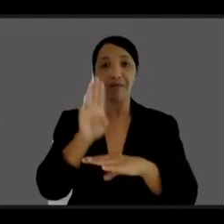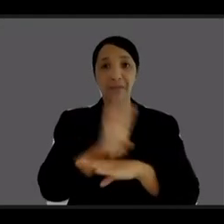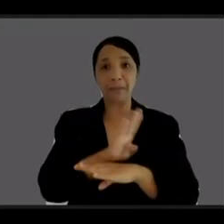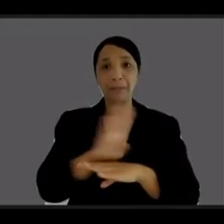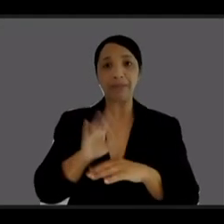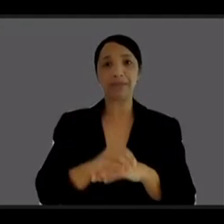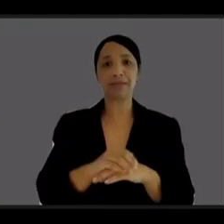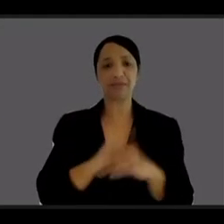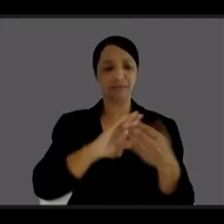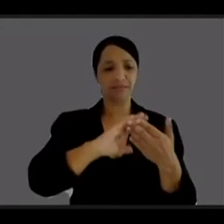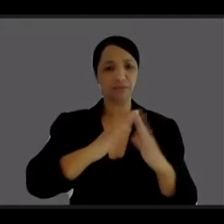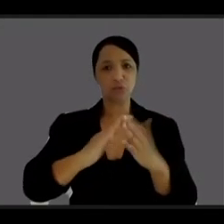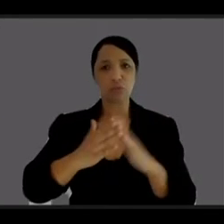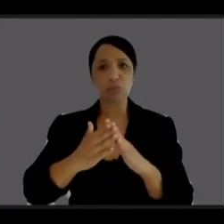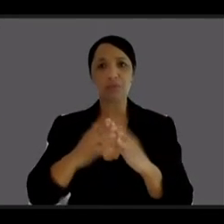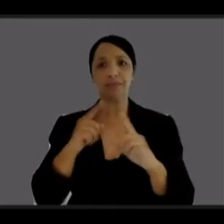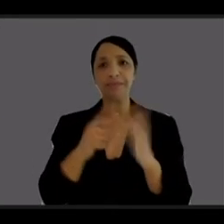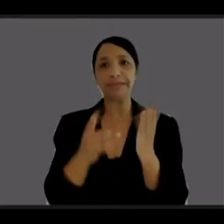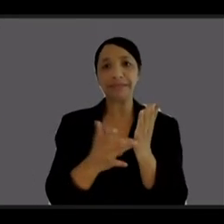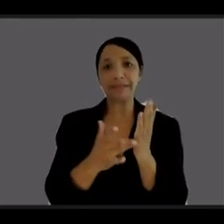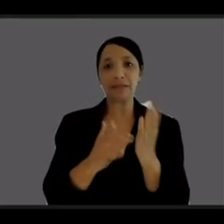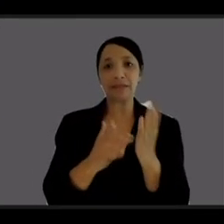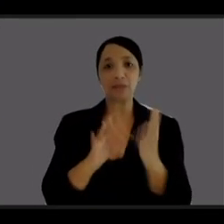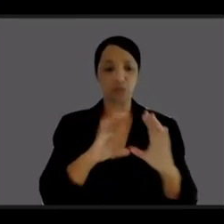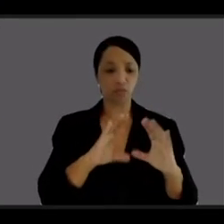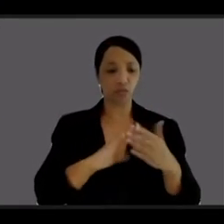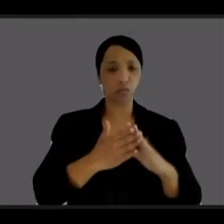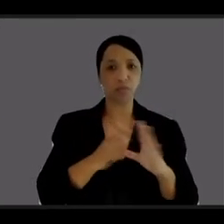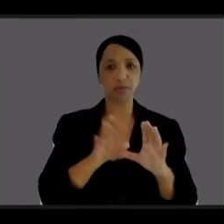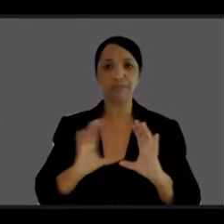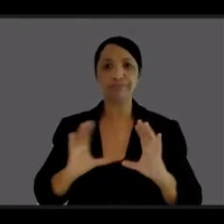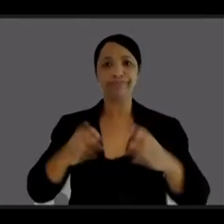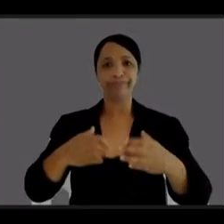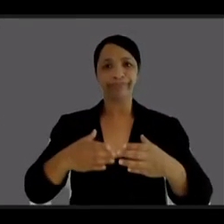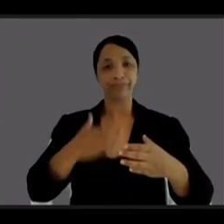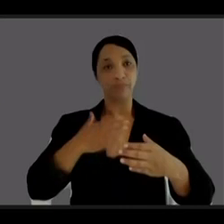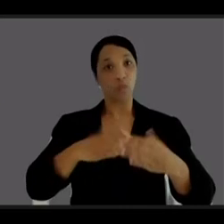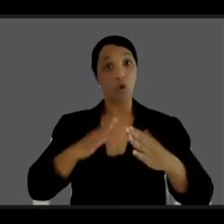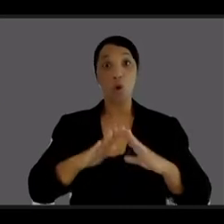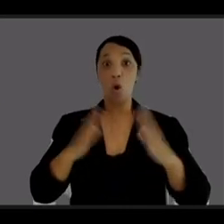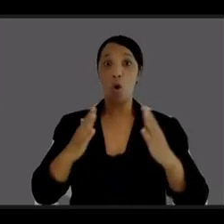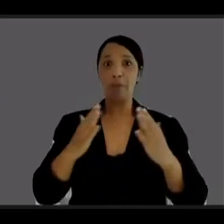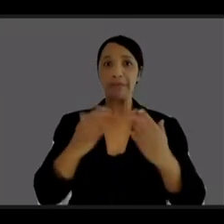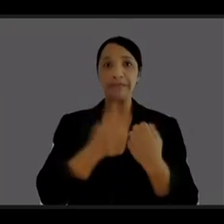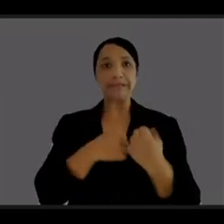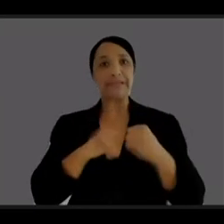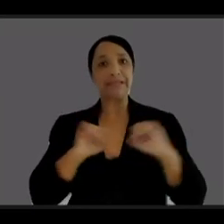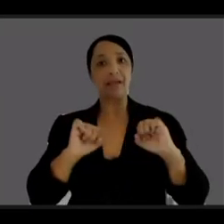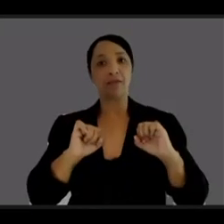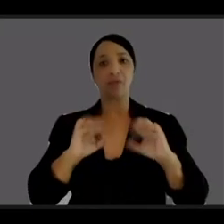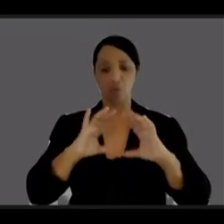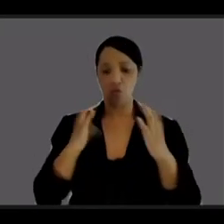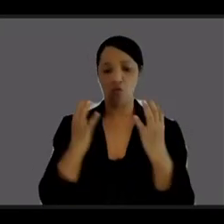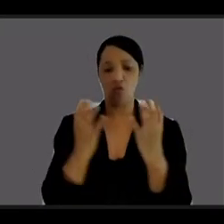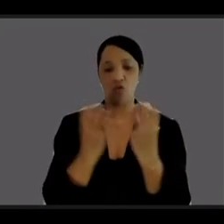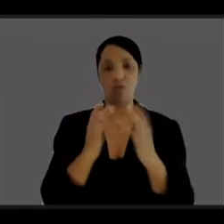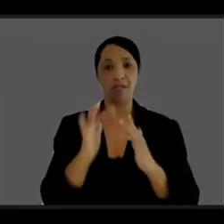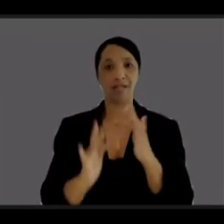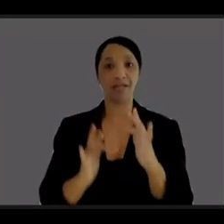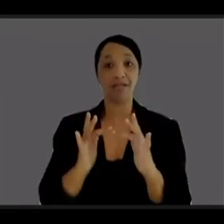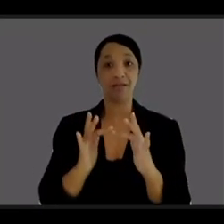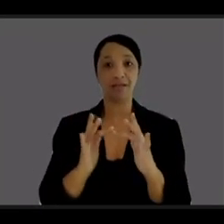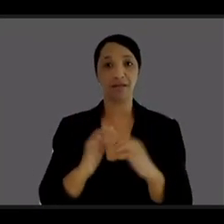for the essential task of advancing an open, safe, and global internet. For nearly two decades,